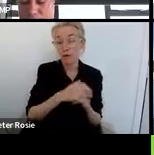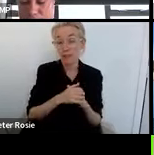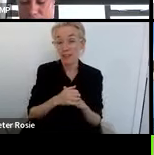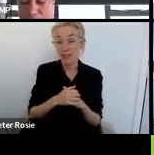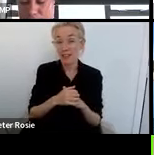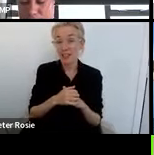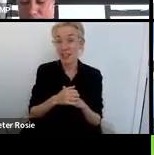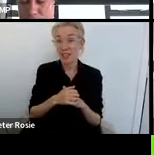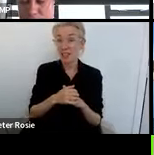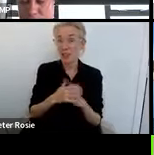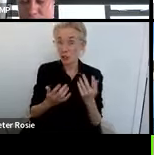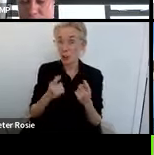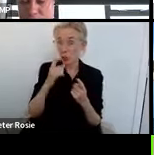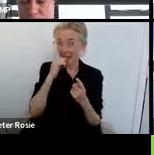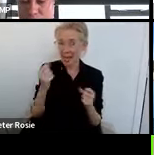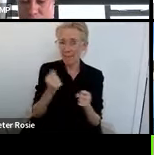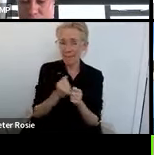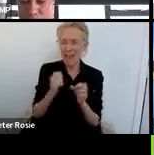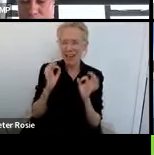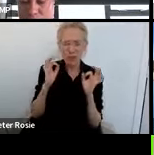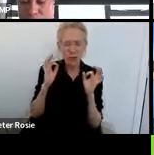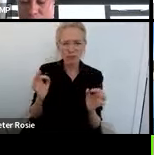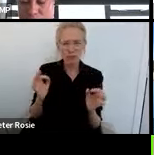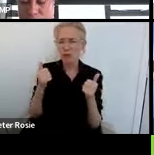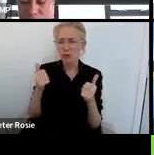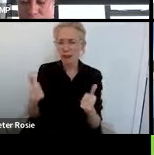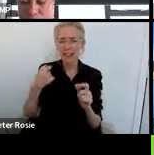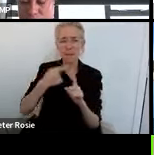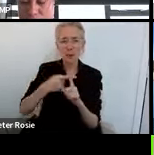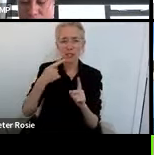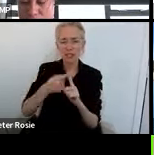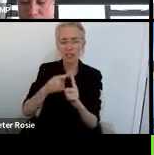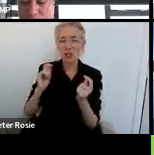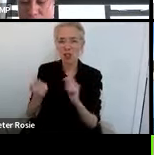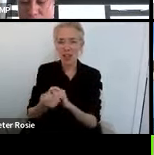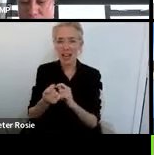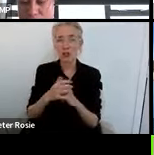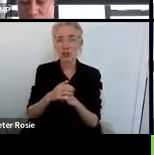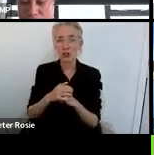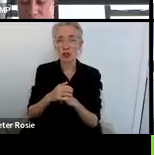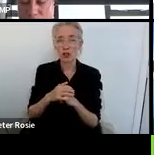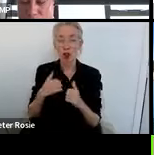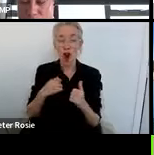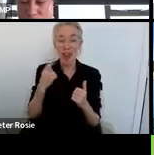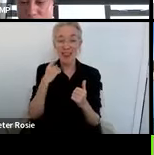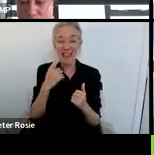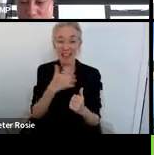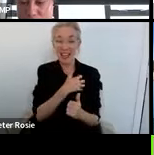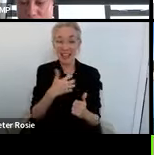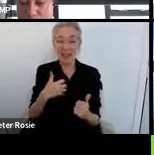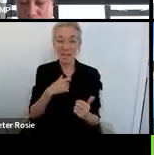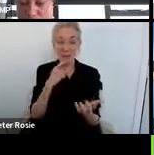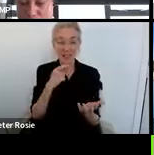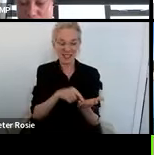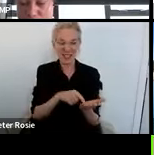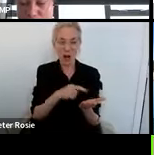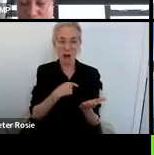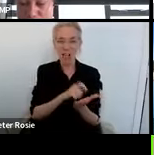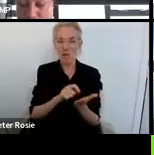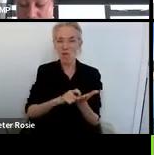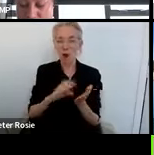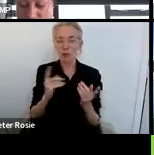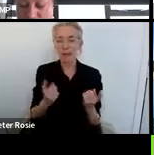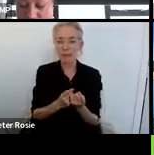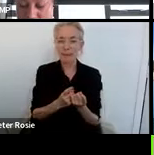the path of least resistance has been determined by bureaucrats. And I think that the process that's undergone to get to the point that we